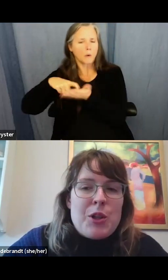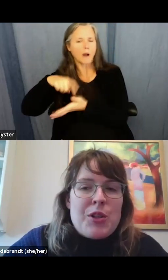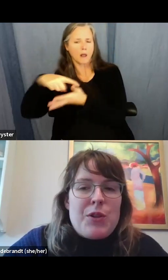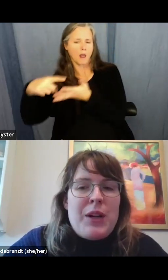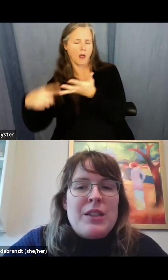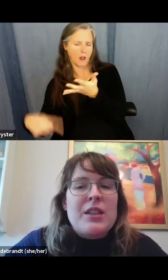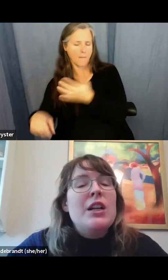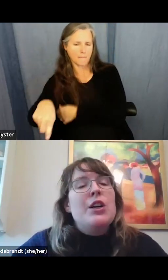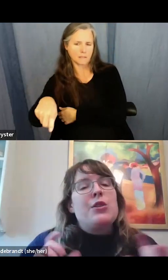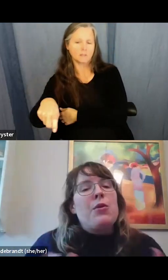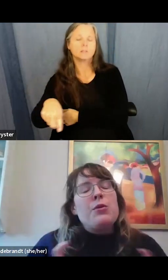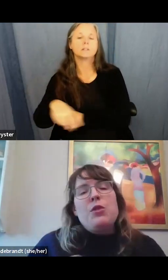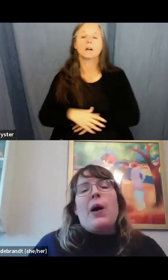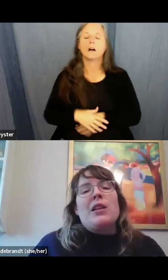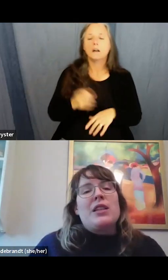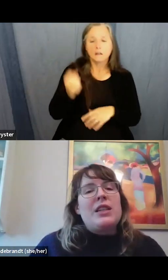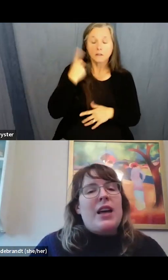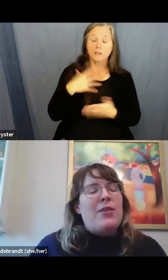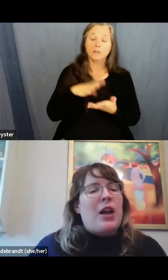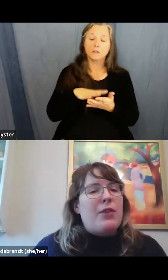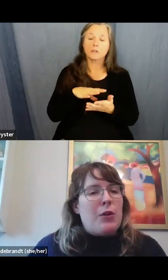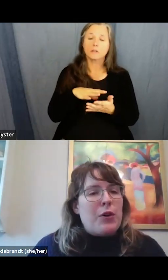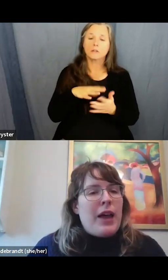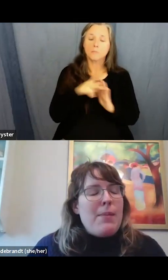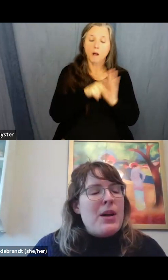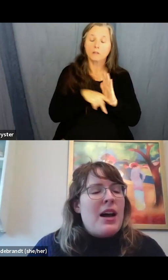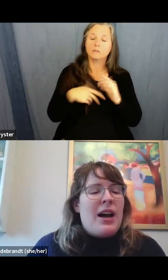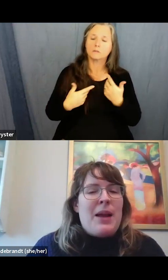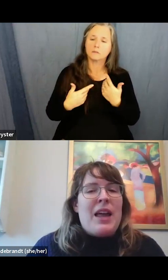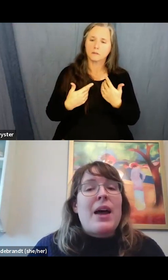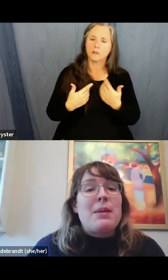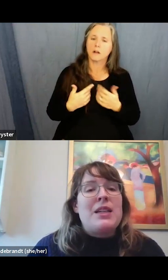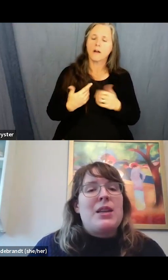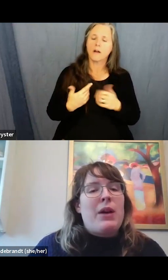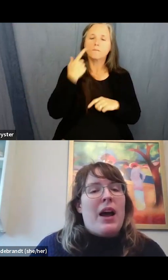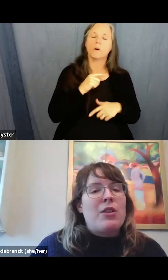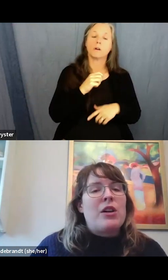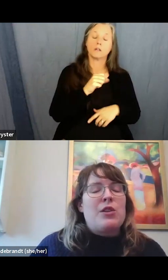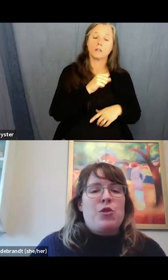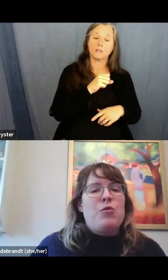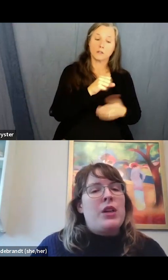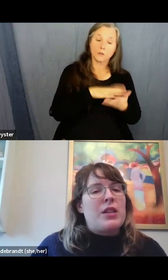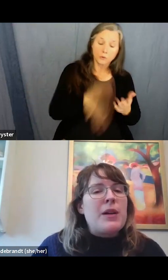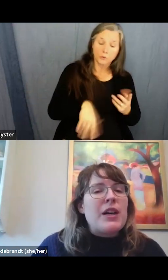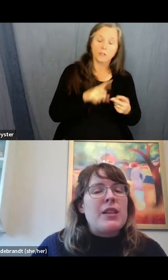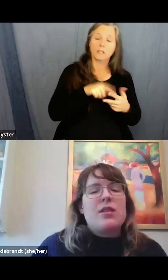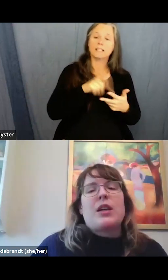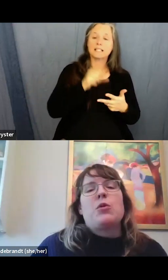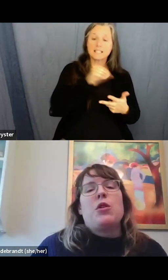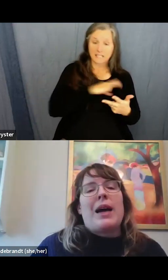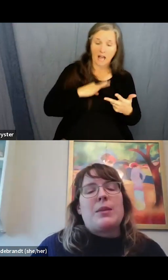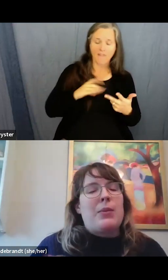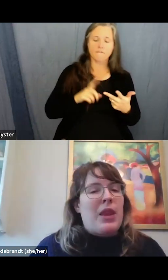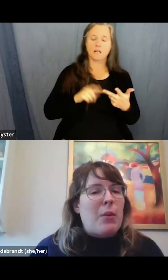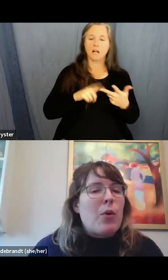and options of students. So those two policies have a lot of overlap, and that means that whenever a student experiences